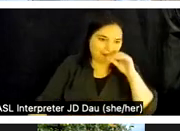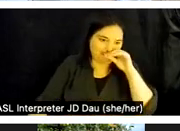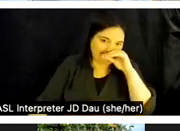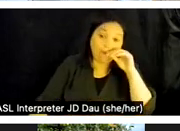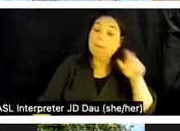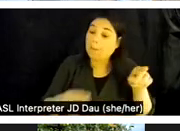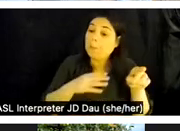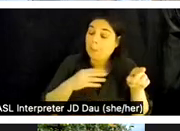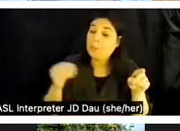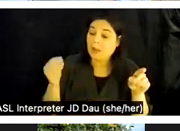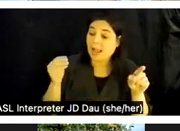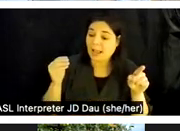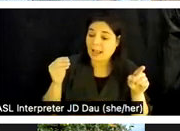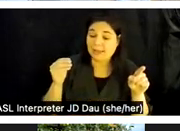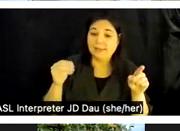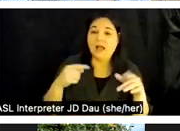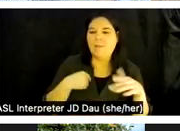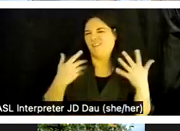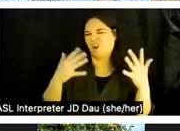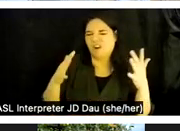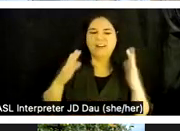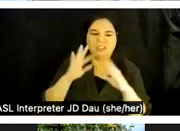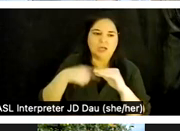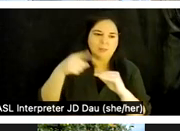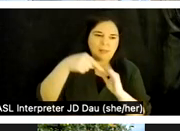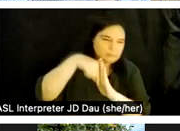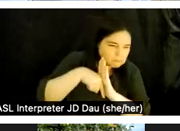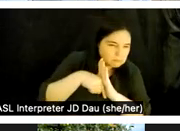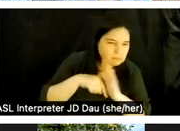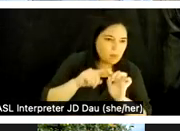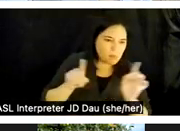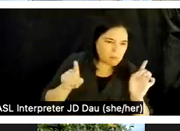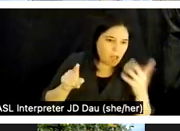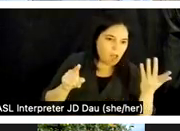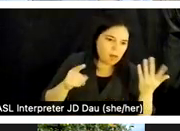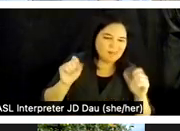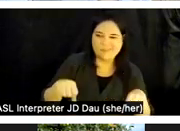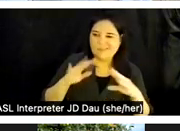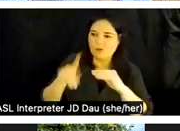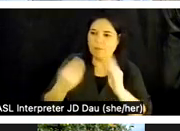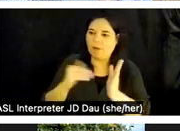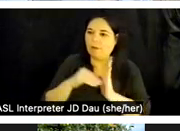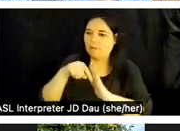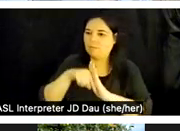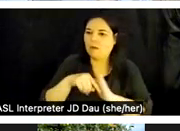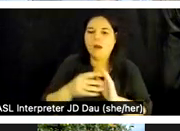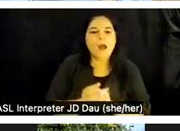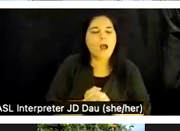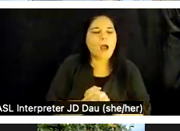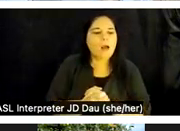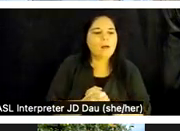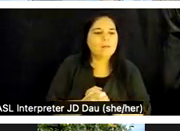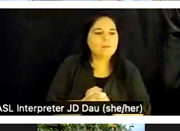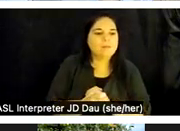And I already sort of covered this, but I'll go through it again. So in